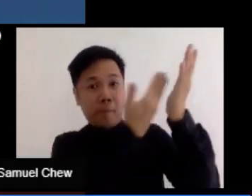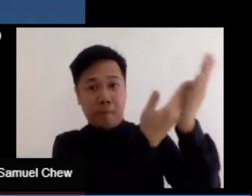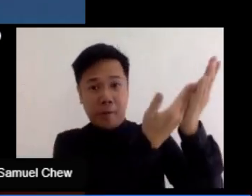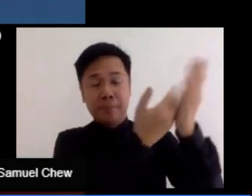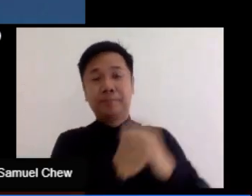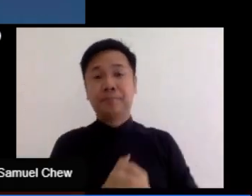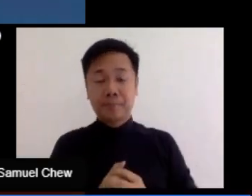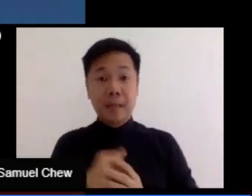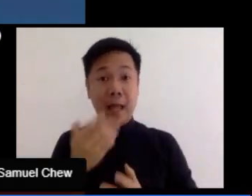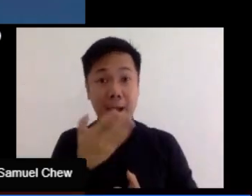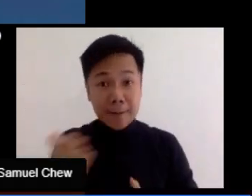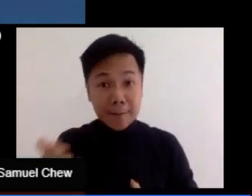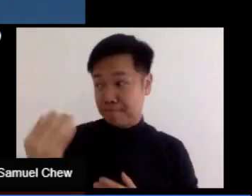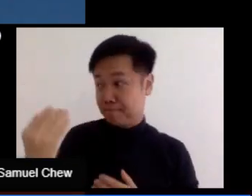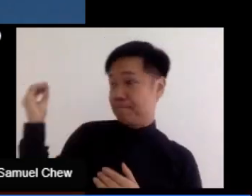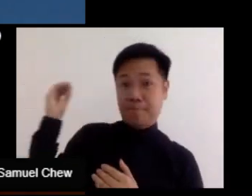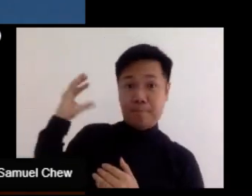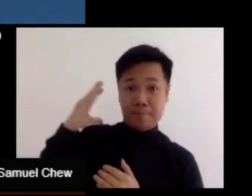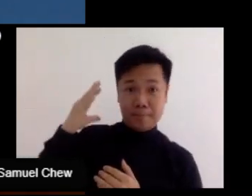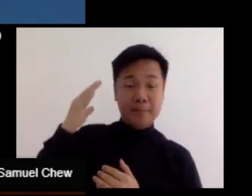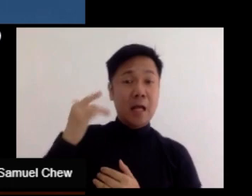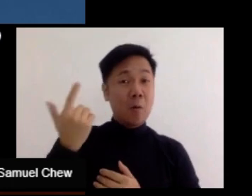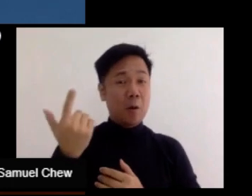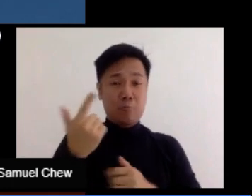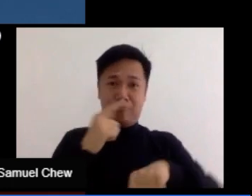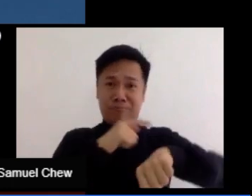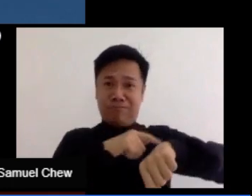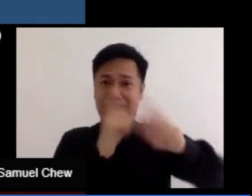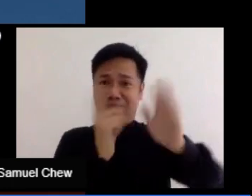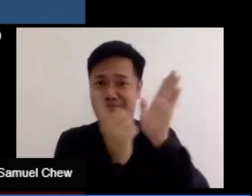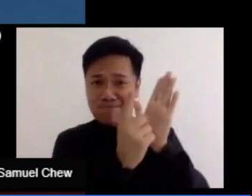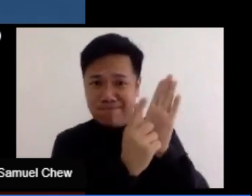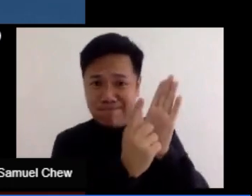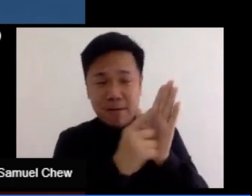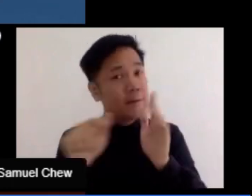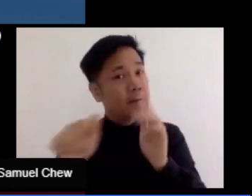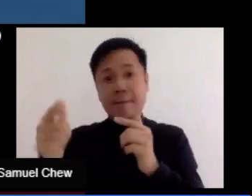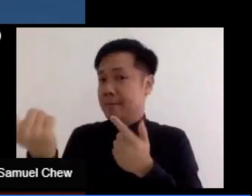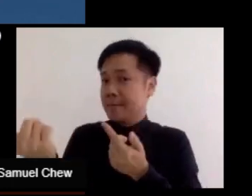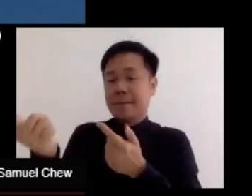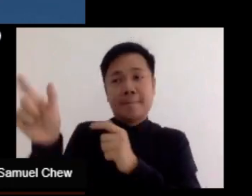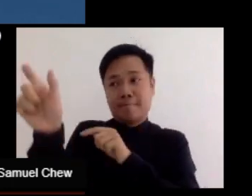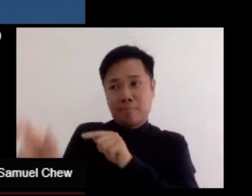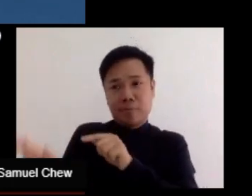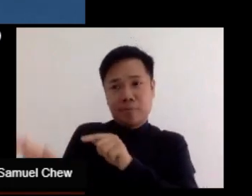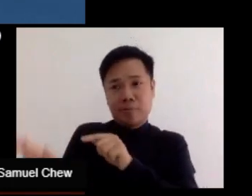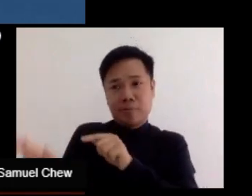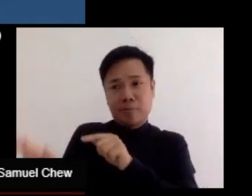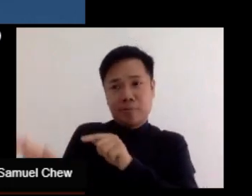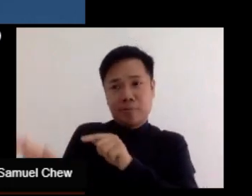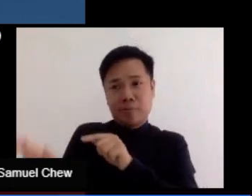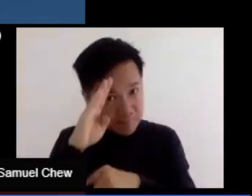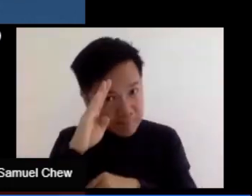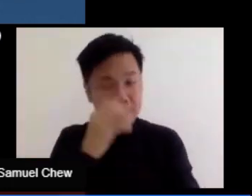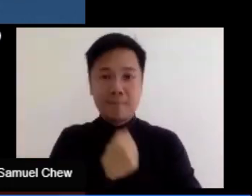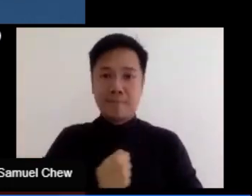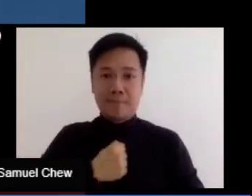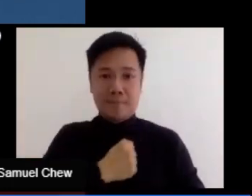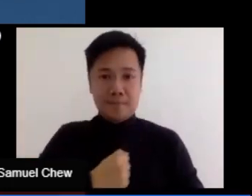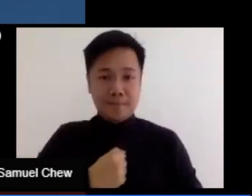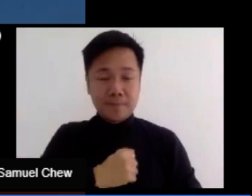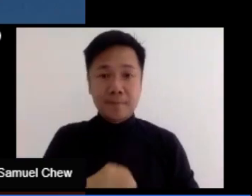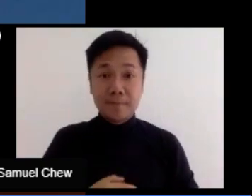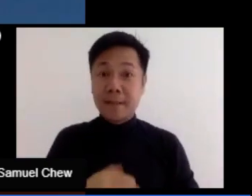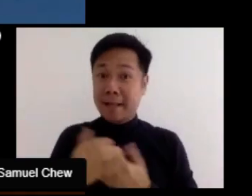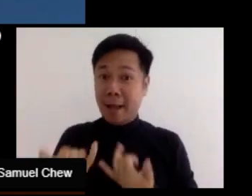for some urgent reasons she couldn't be present here physically, but on her behalf I